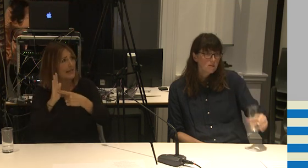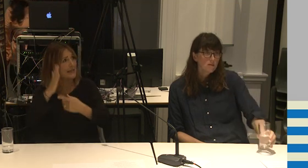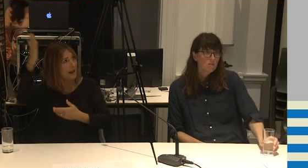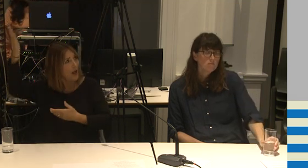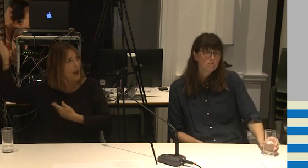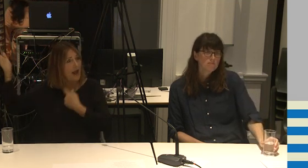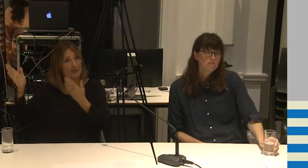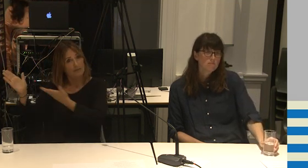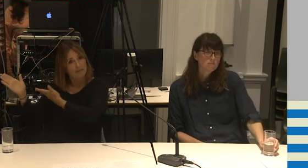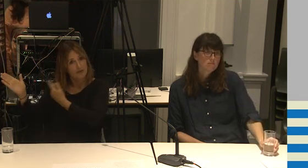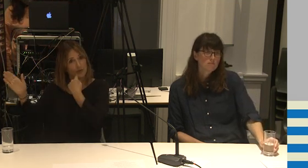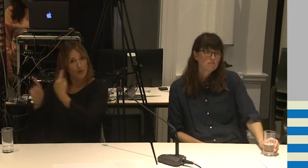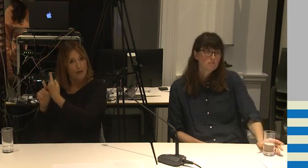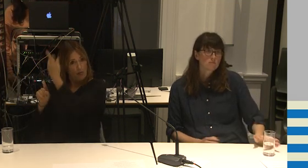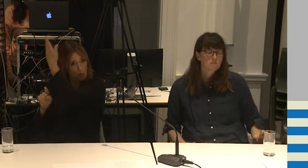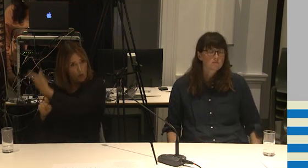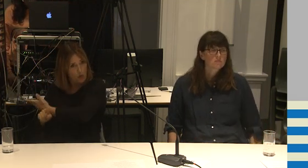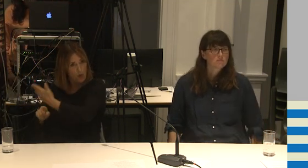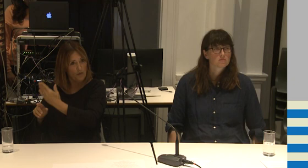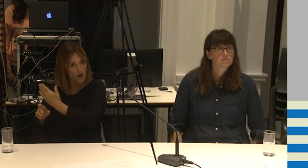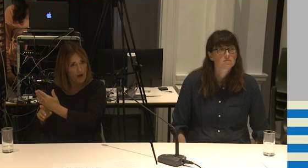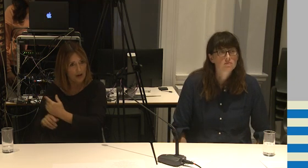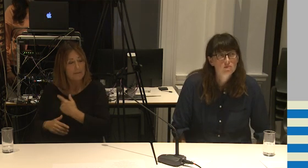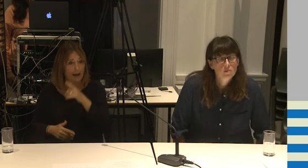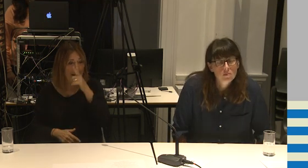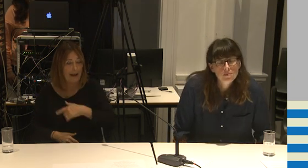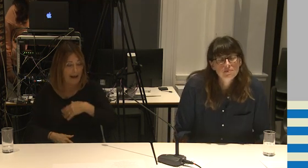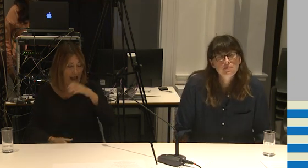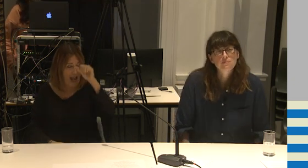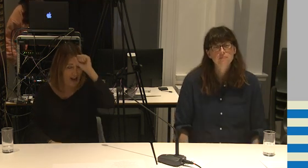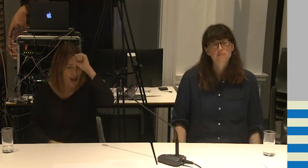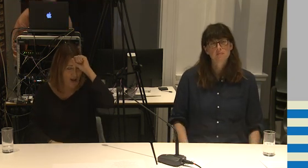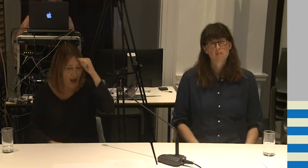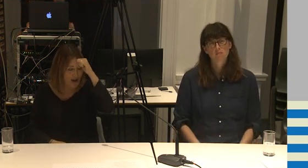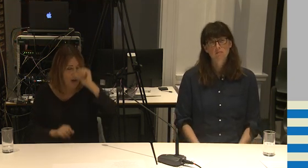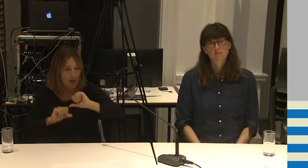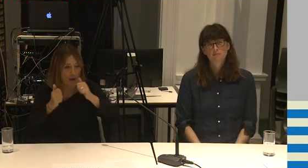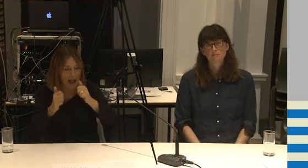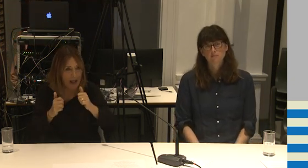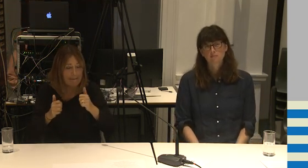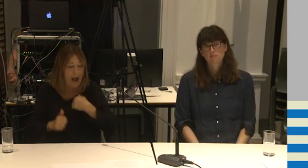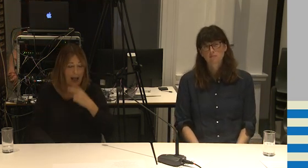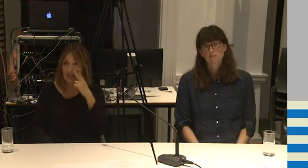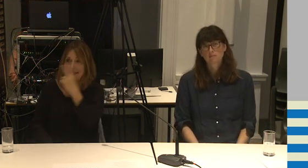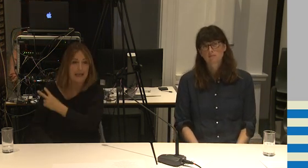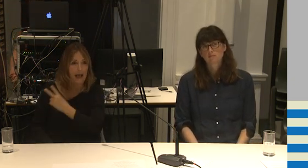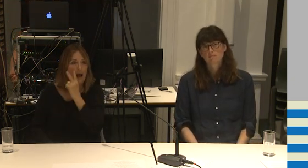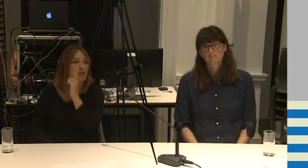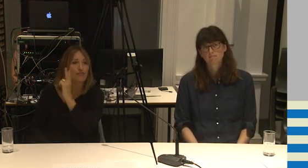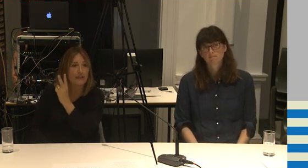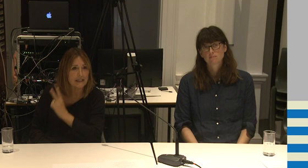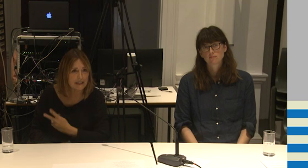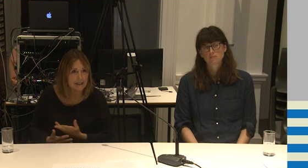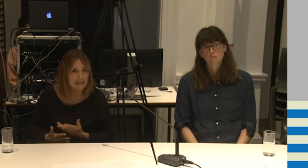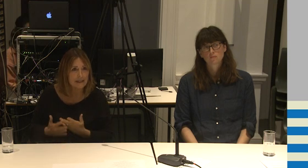of work that luckily I know really well because I've just made all of it, but I can't see any of it. I can't read any of the writing.